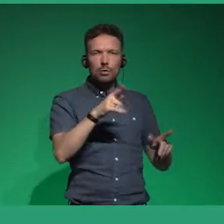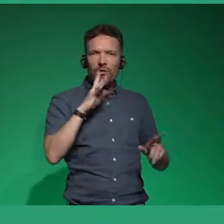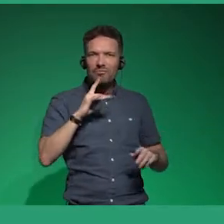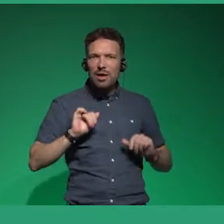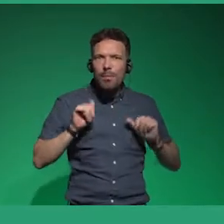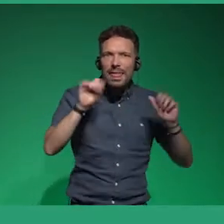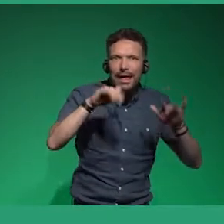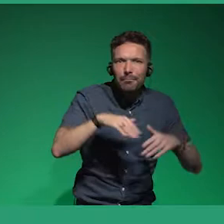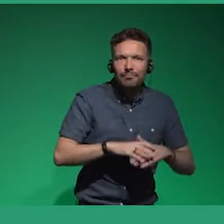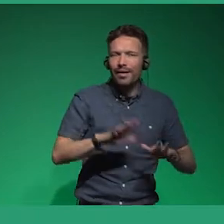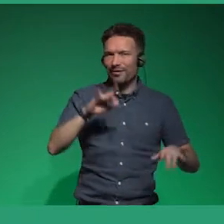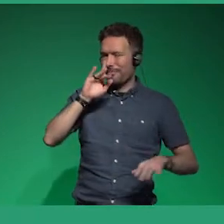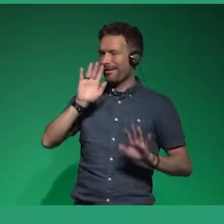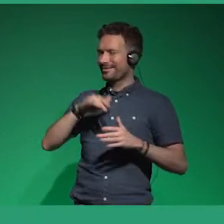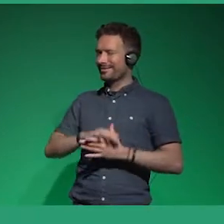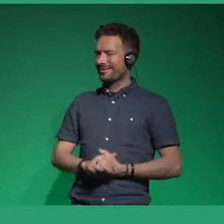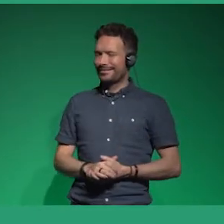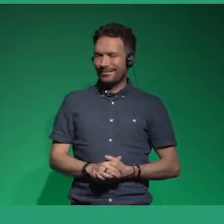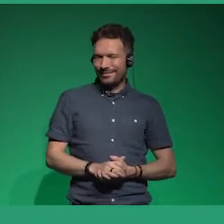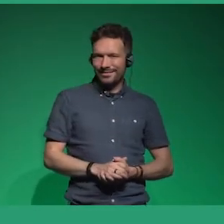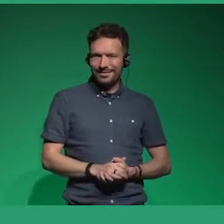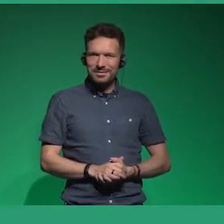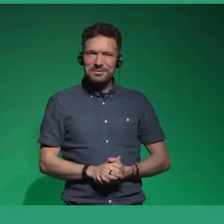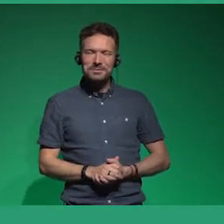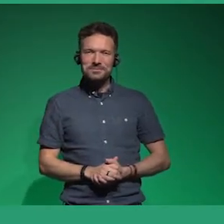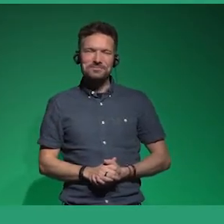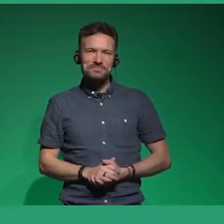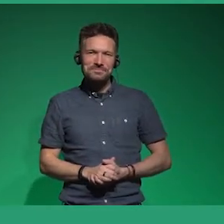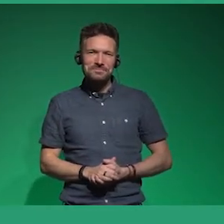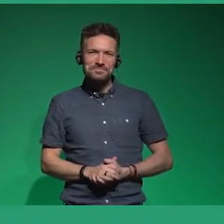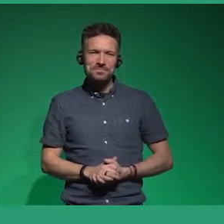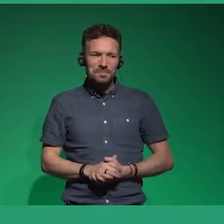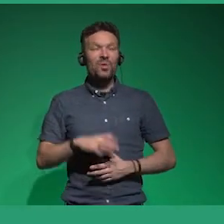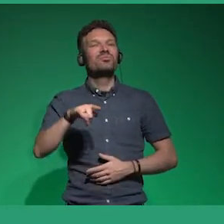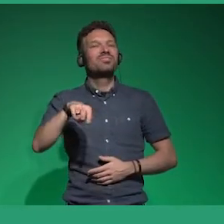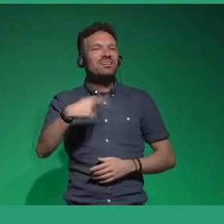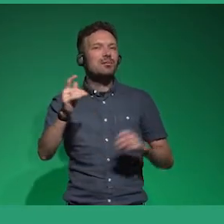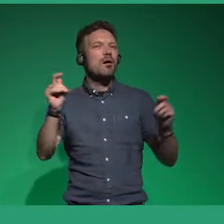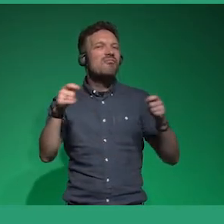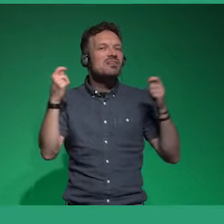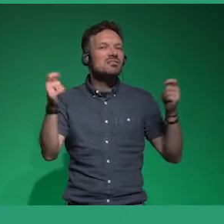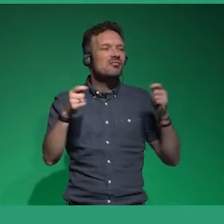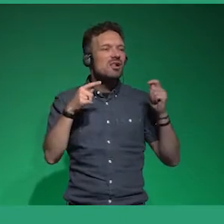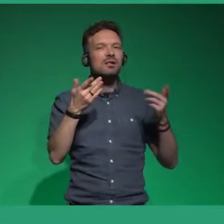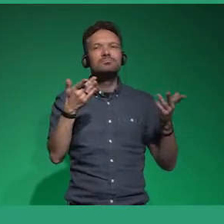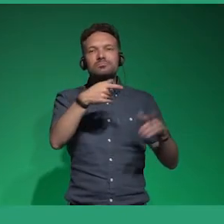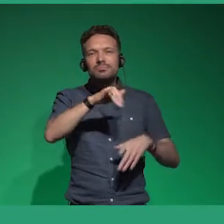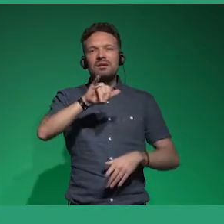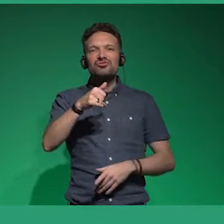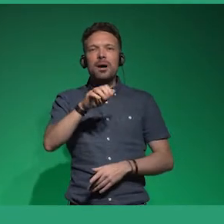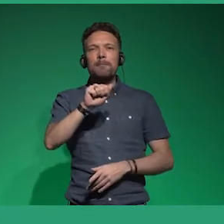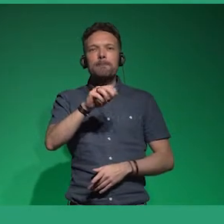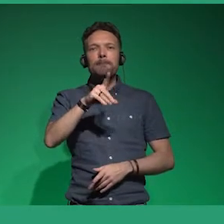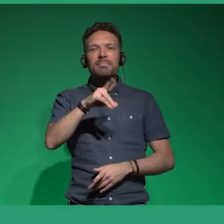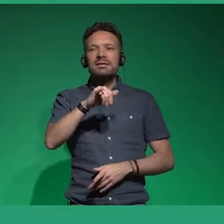of next festival in Jambi. So it will be diverse, the activity of the artists, and then